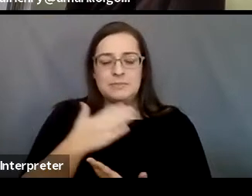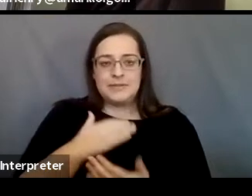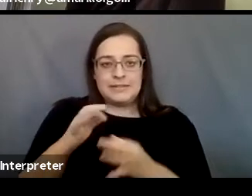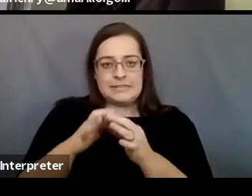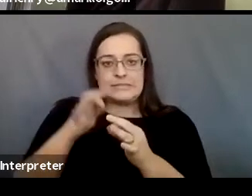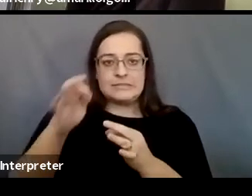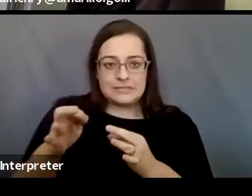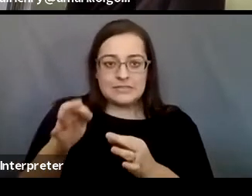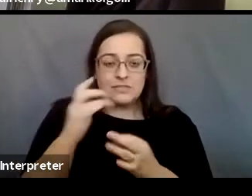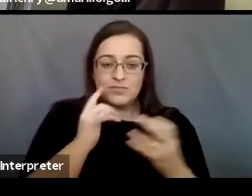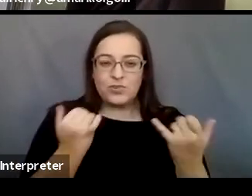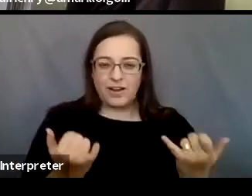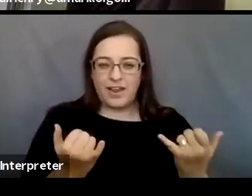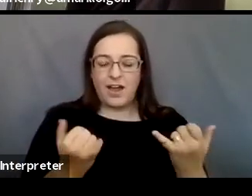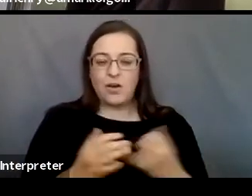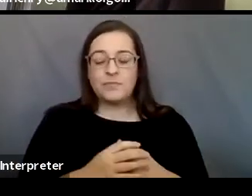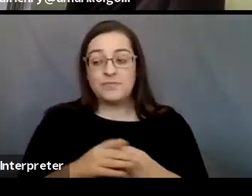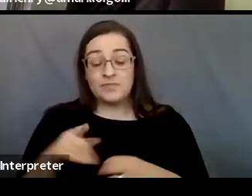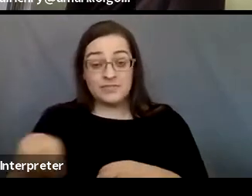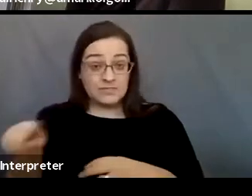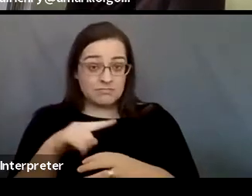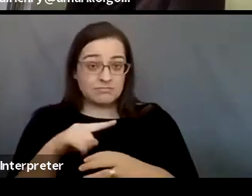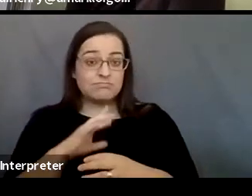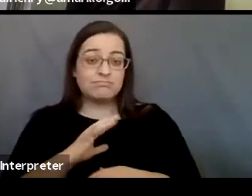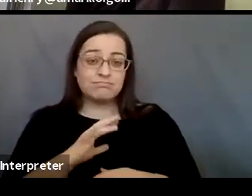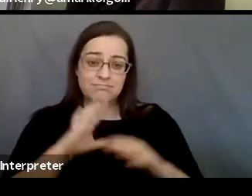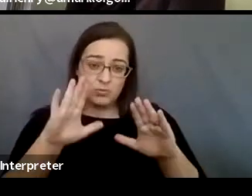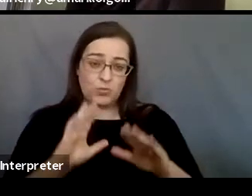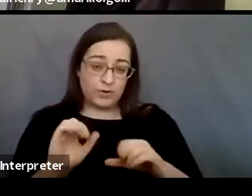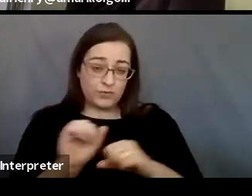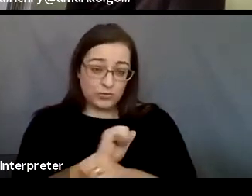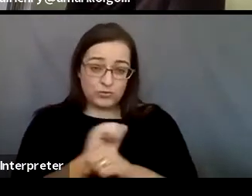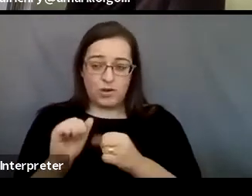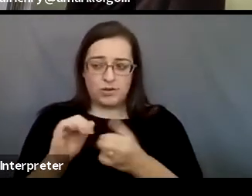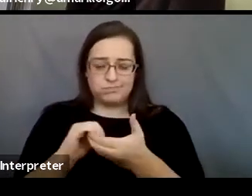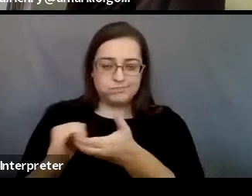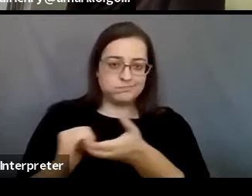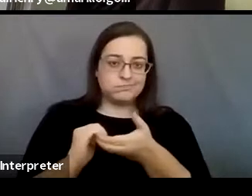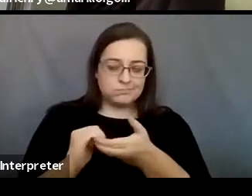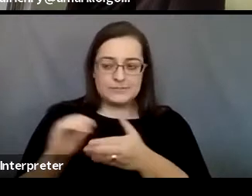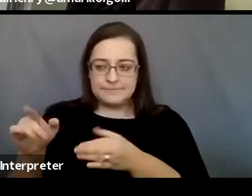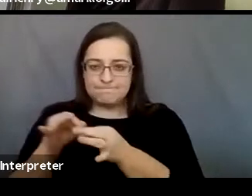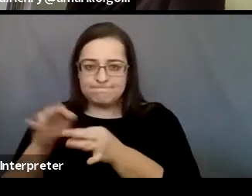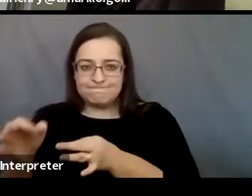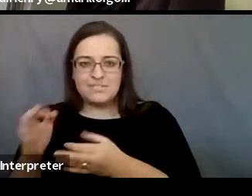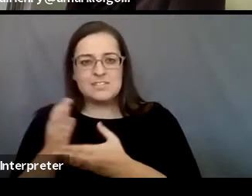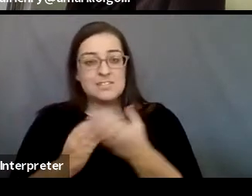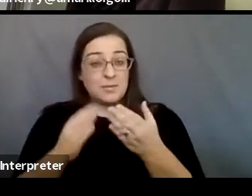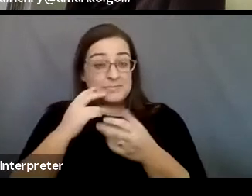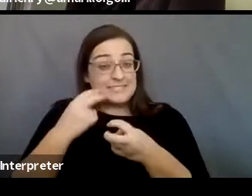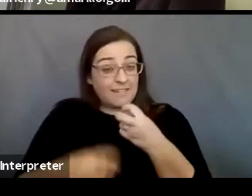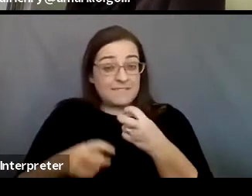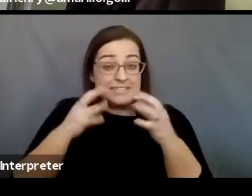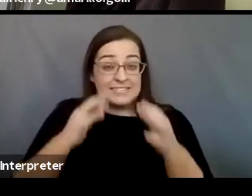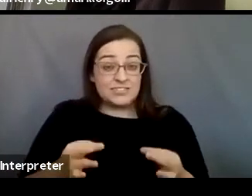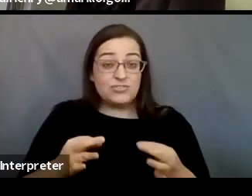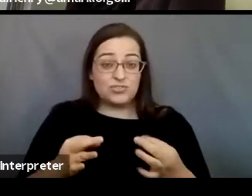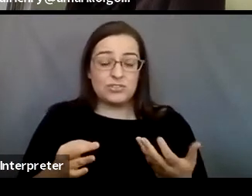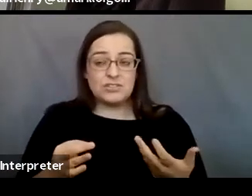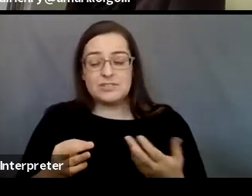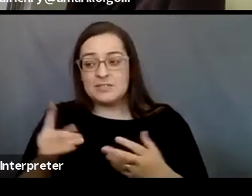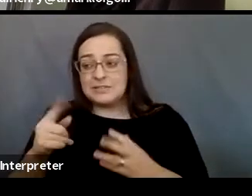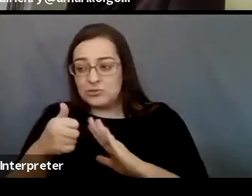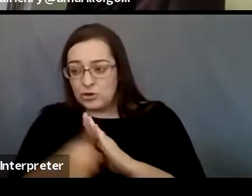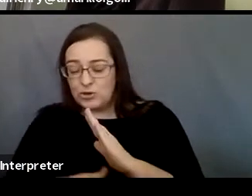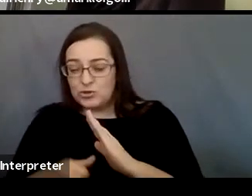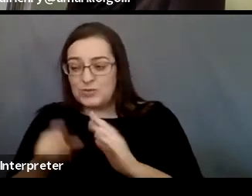this time. And they have done an excellent job of working with us to do that. These are some difficult decisions at times that have to be made about what